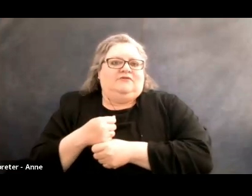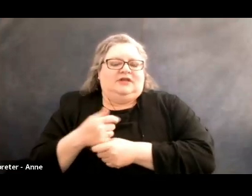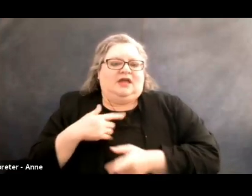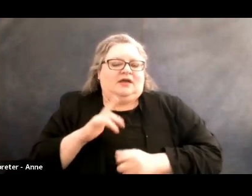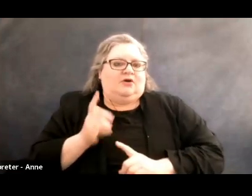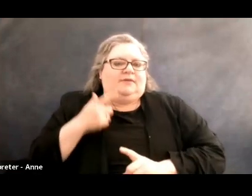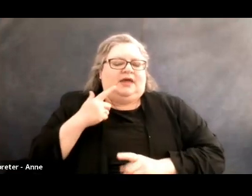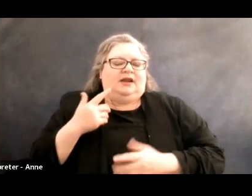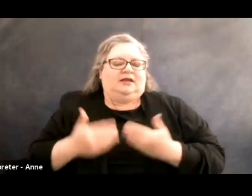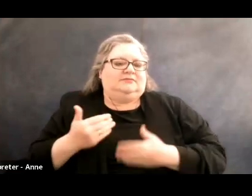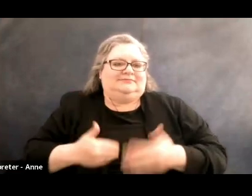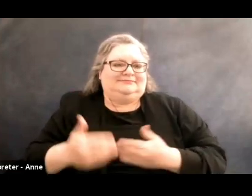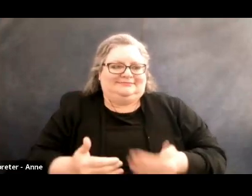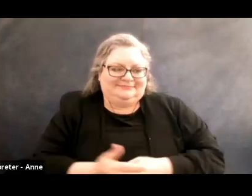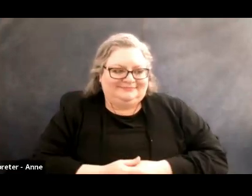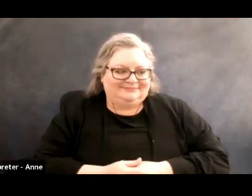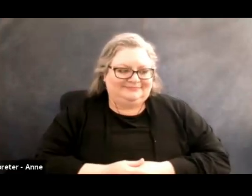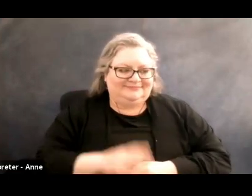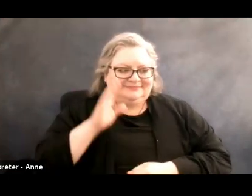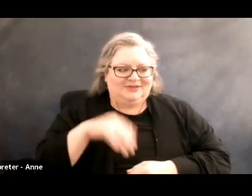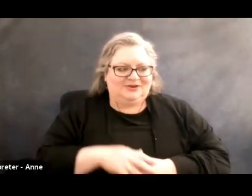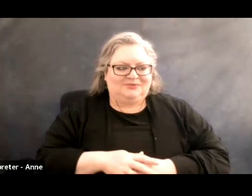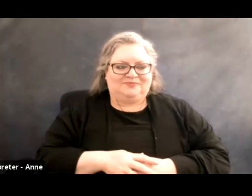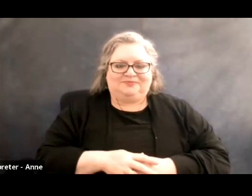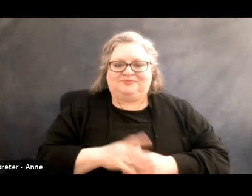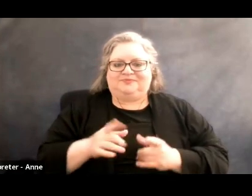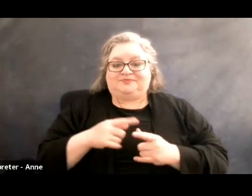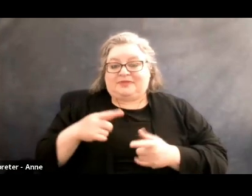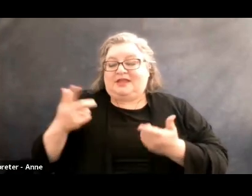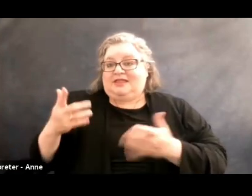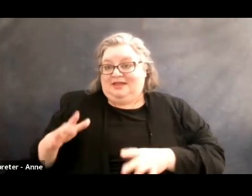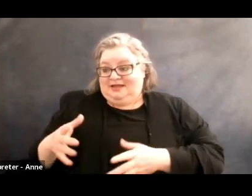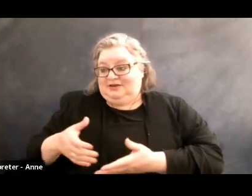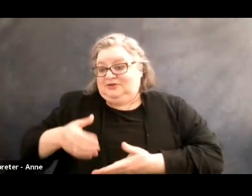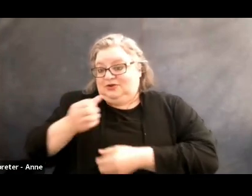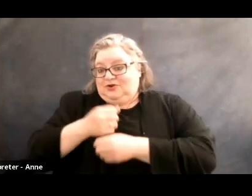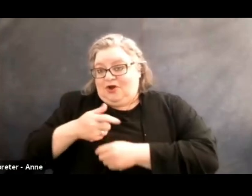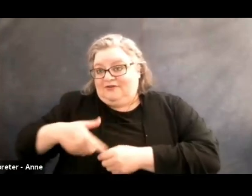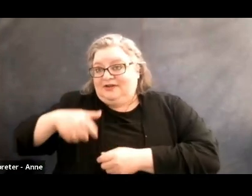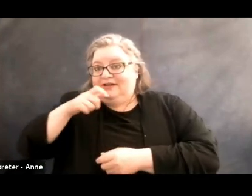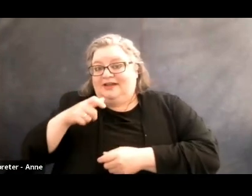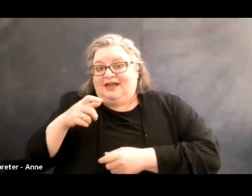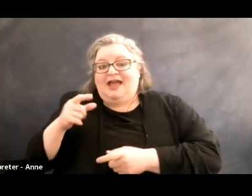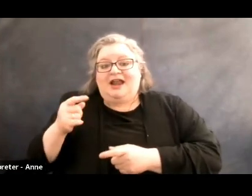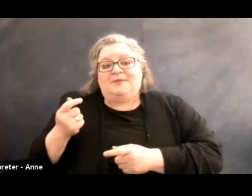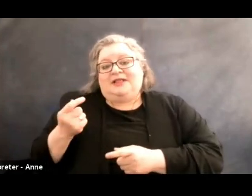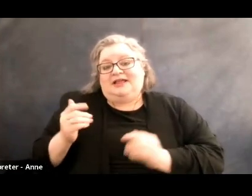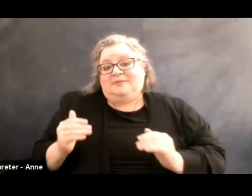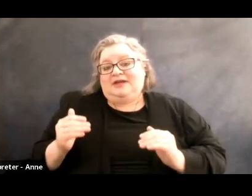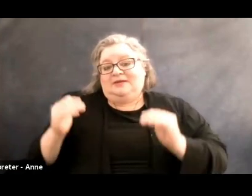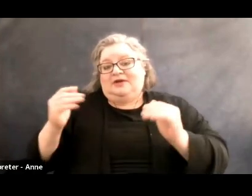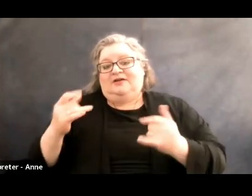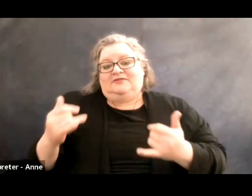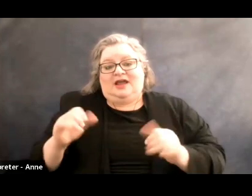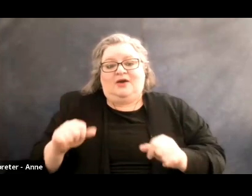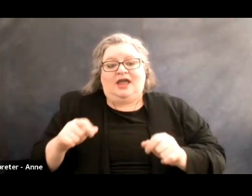automatic pilot. Then I have a cup of coffee, and now maybe I'm a little above baseline. I'm actually now